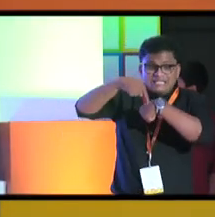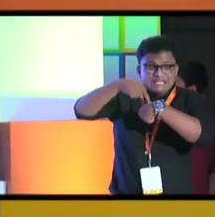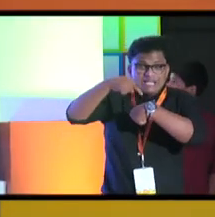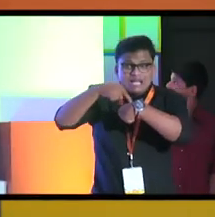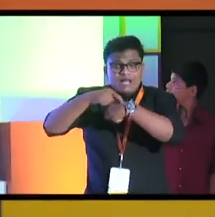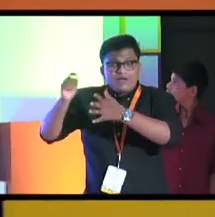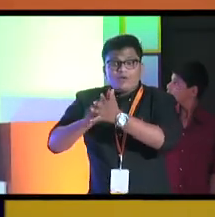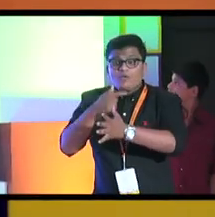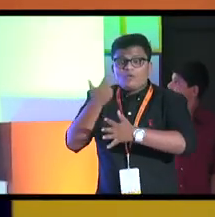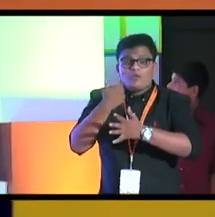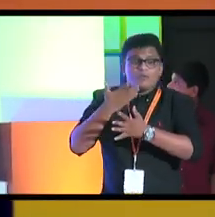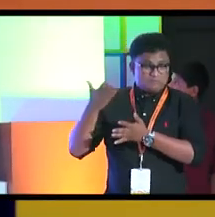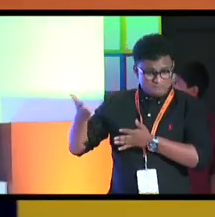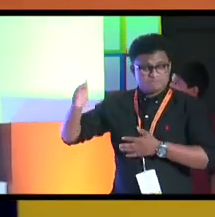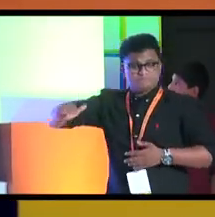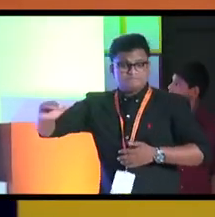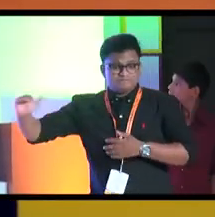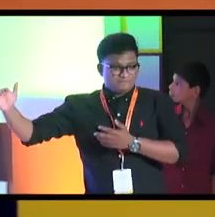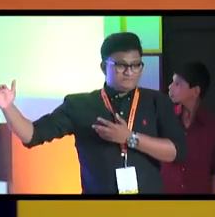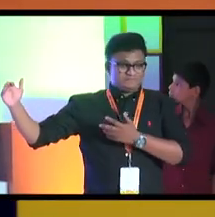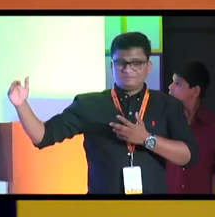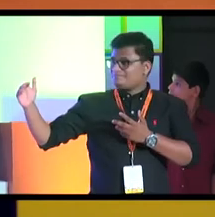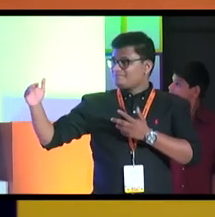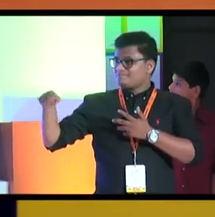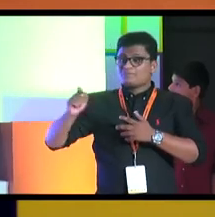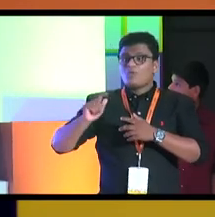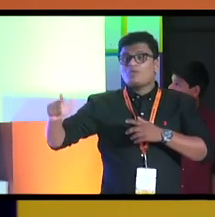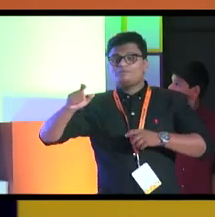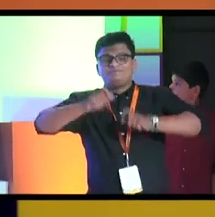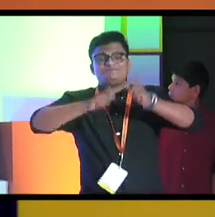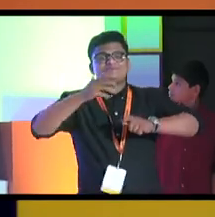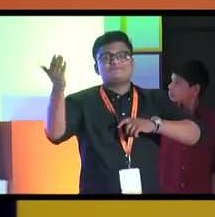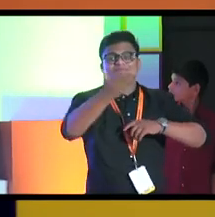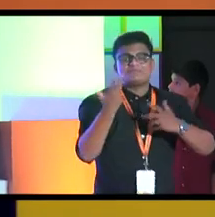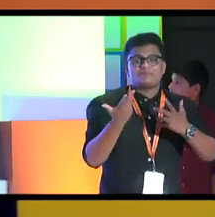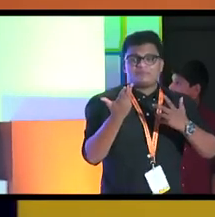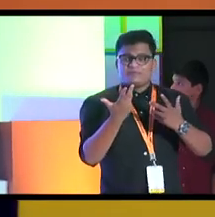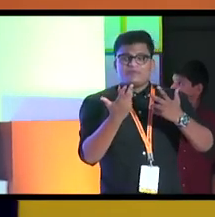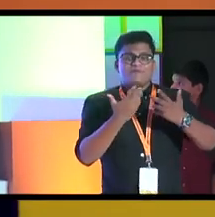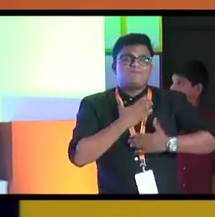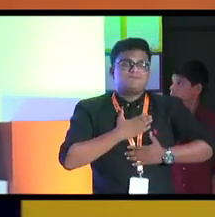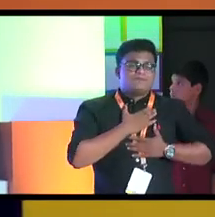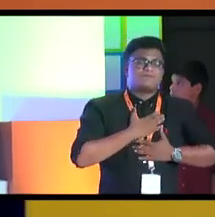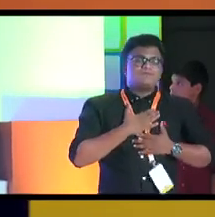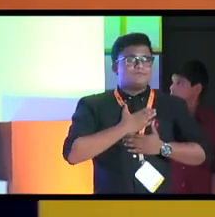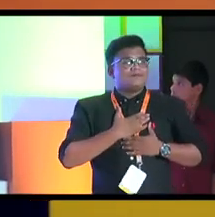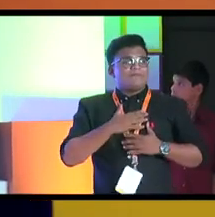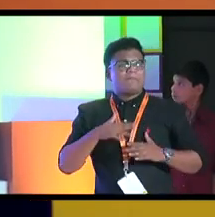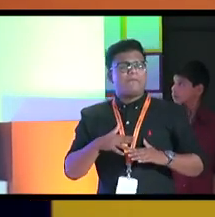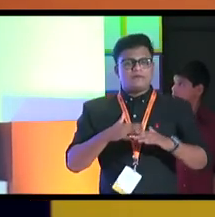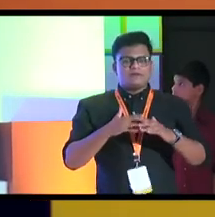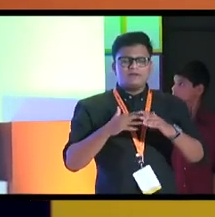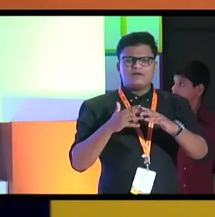it, but these kids will be taking all of us to a joy ride, the joy